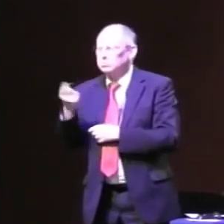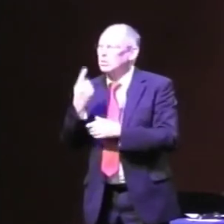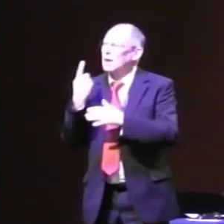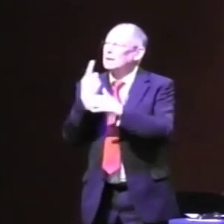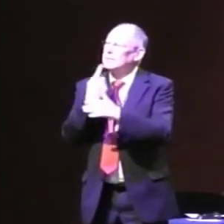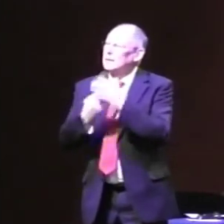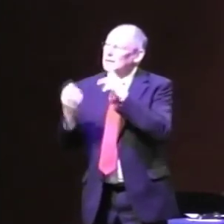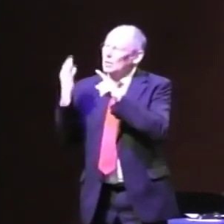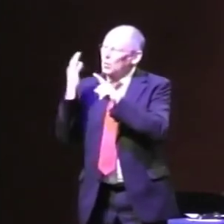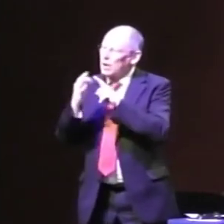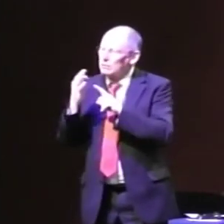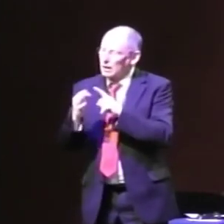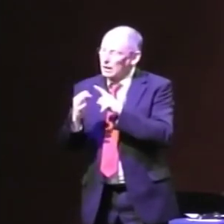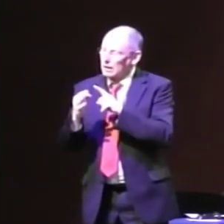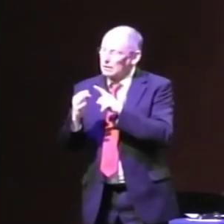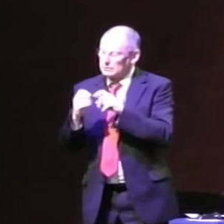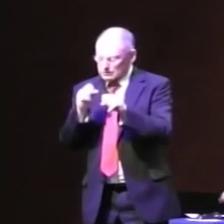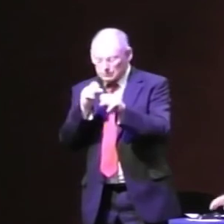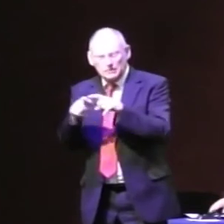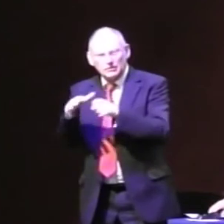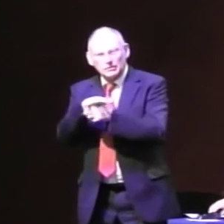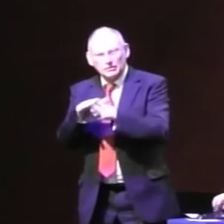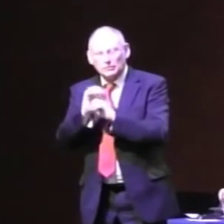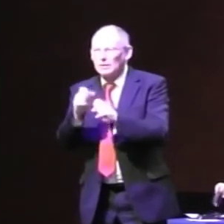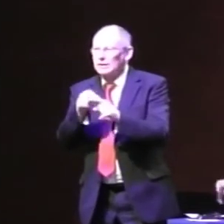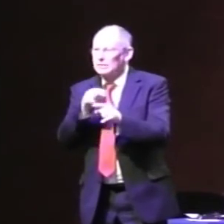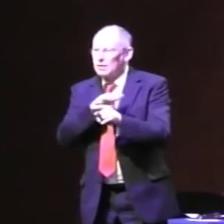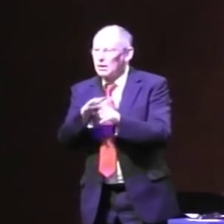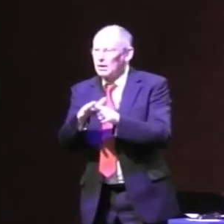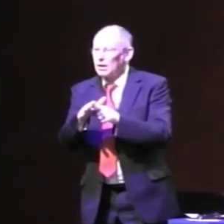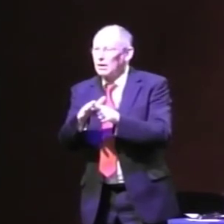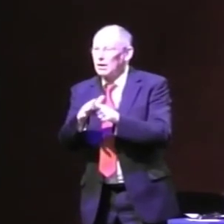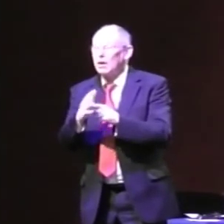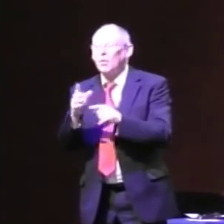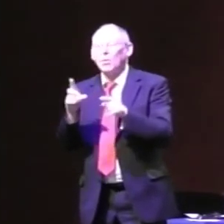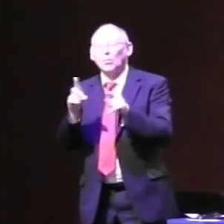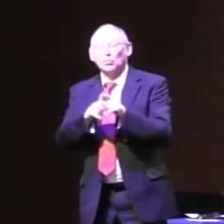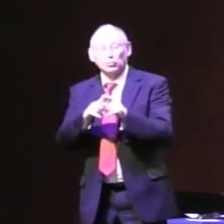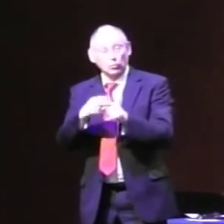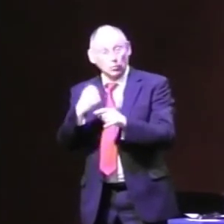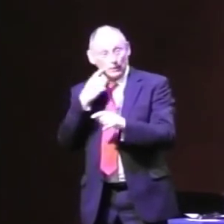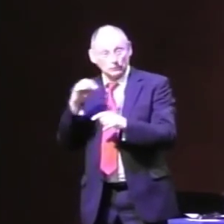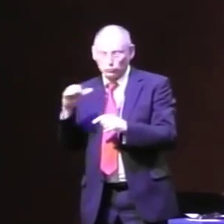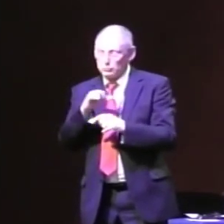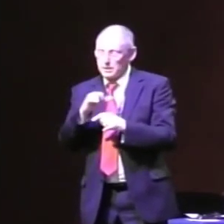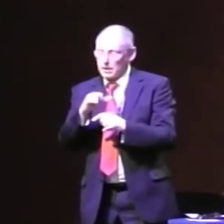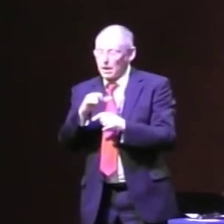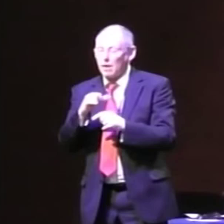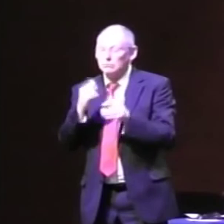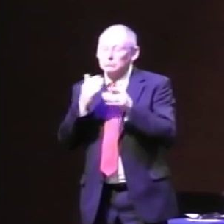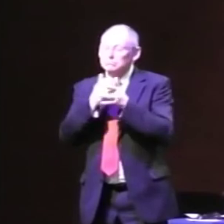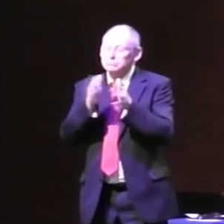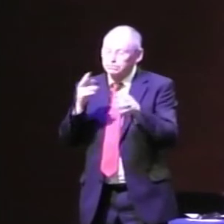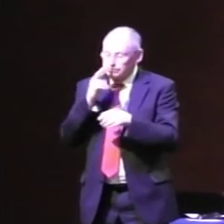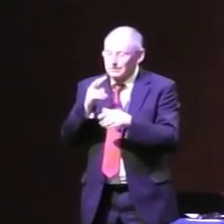independent inquiry into the specific circumstances in Edinburgh. But we also think there should be a broader look at the value